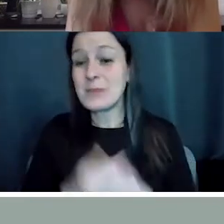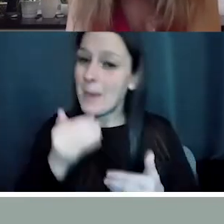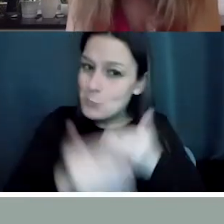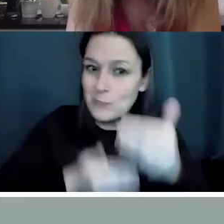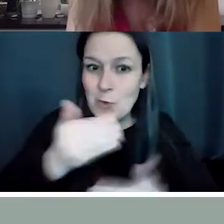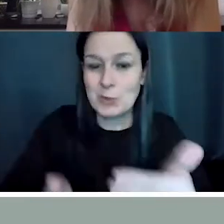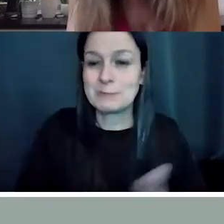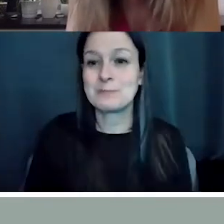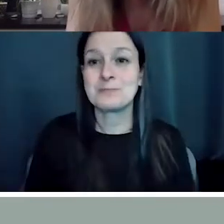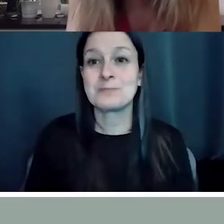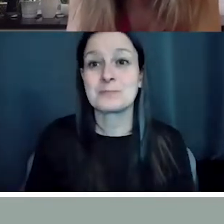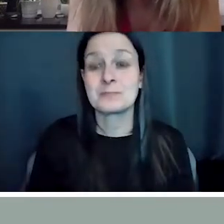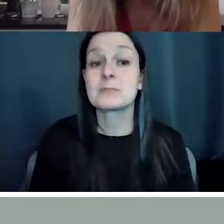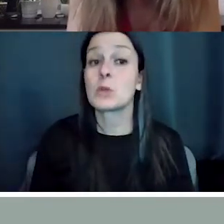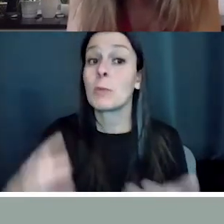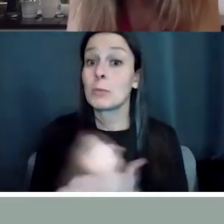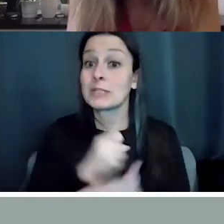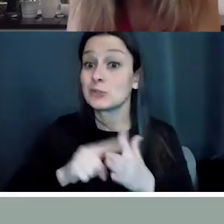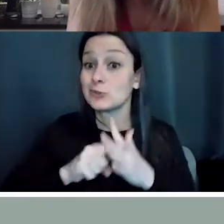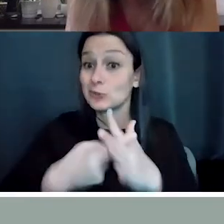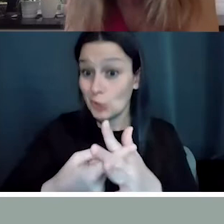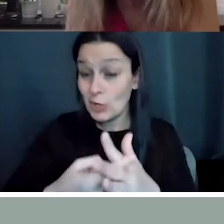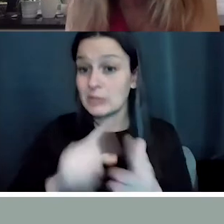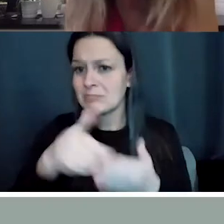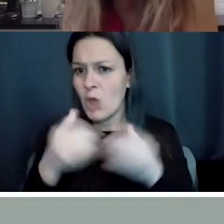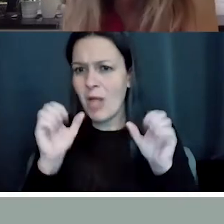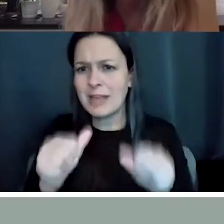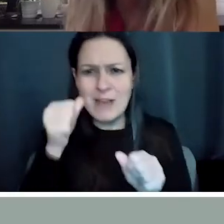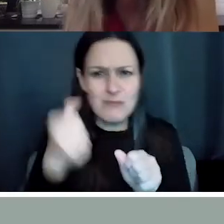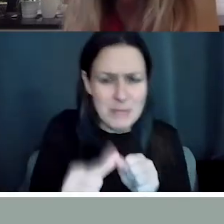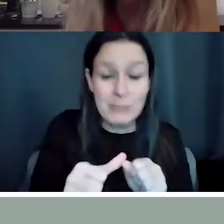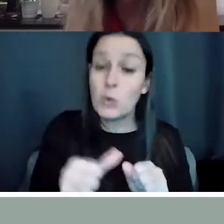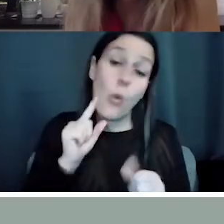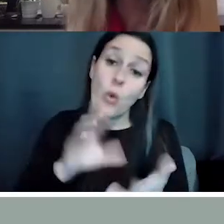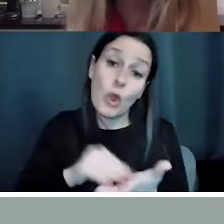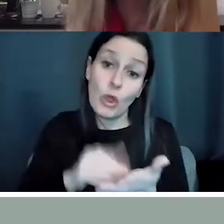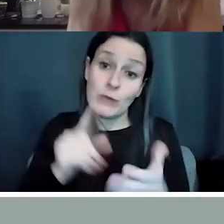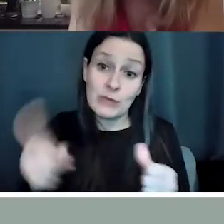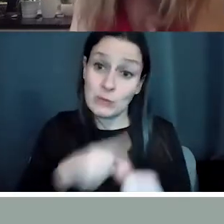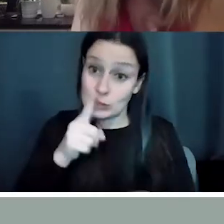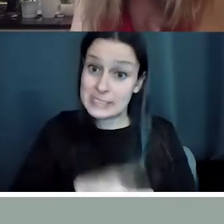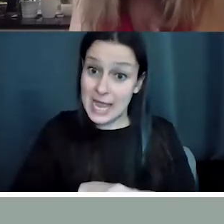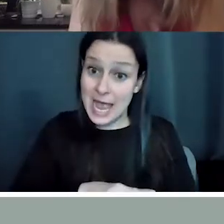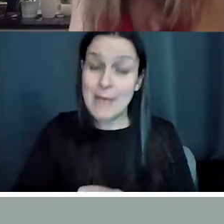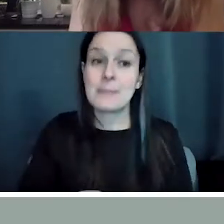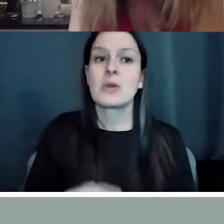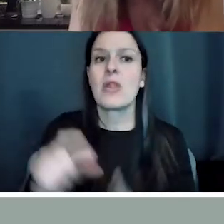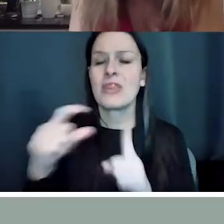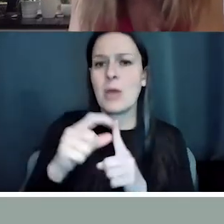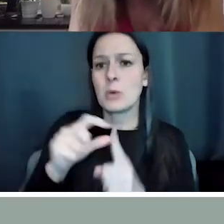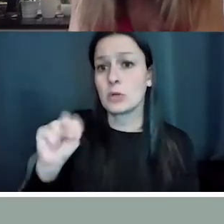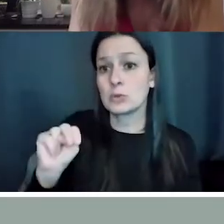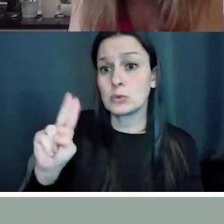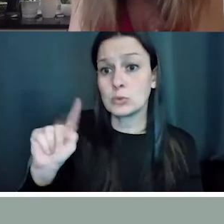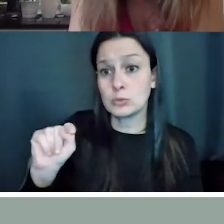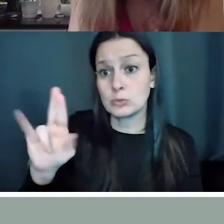forward. And so I want to start off so that we can all remember or actually even learn for the first time that the word nutrition,